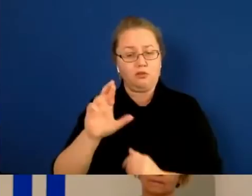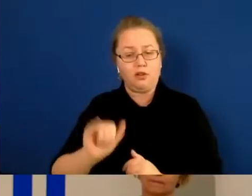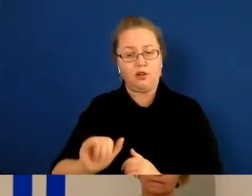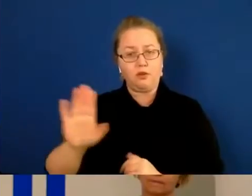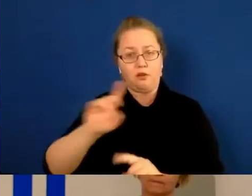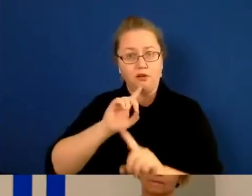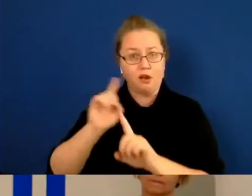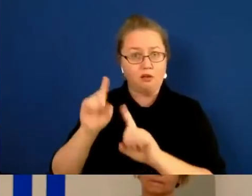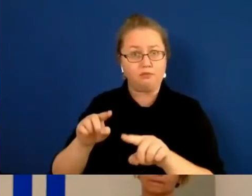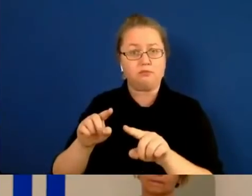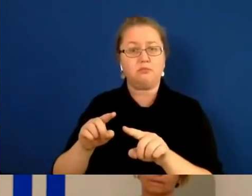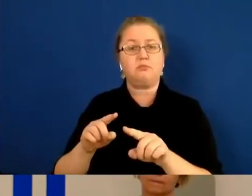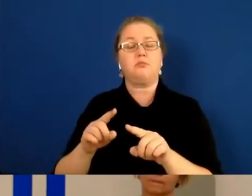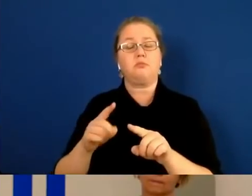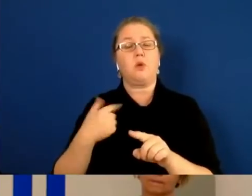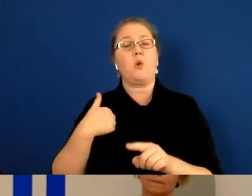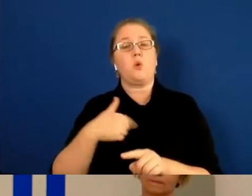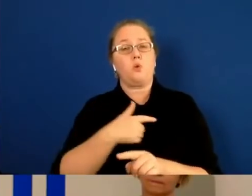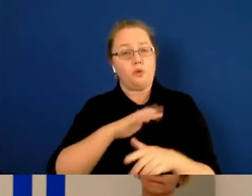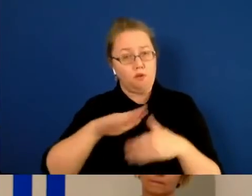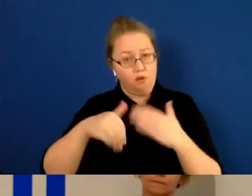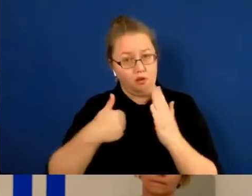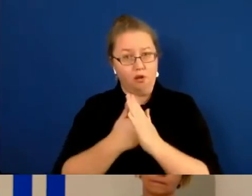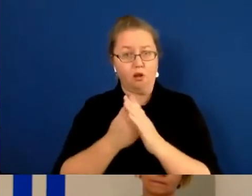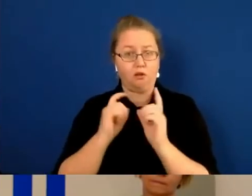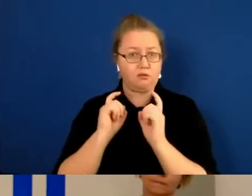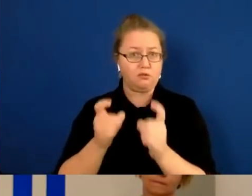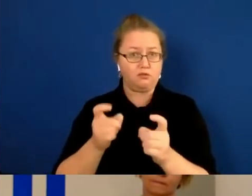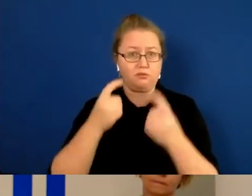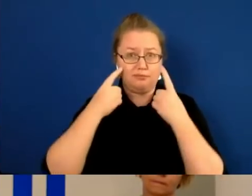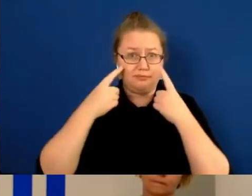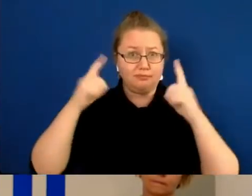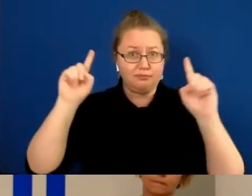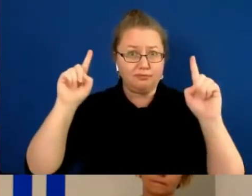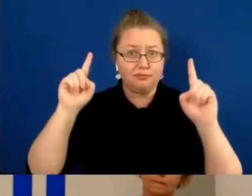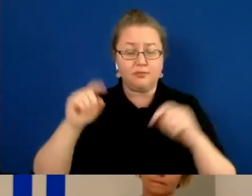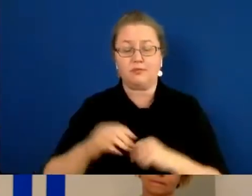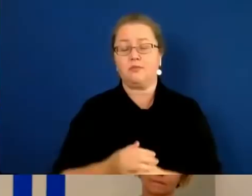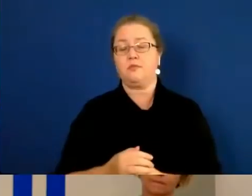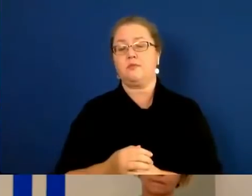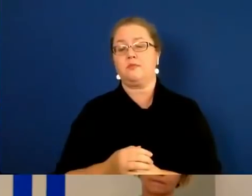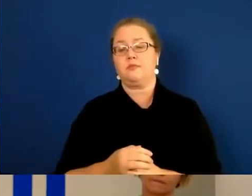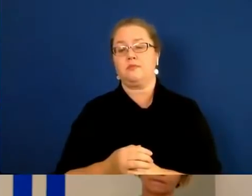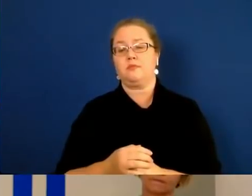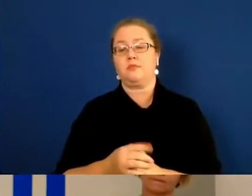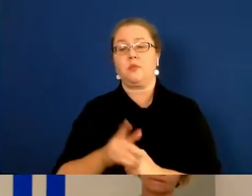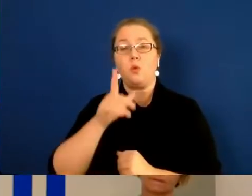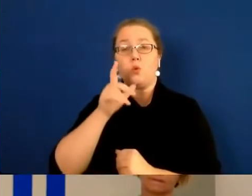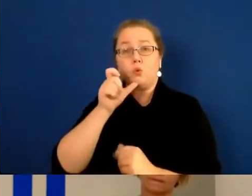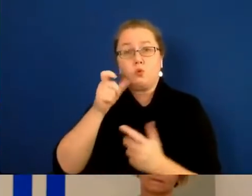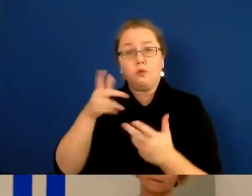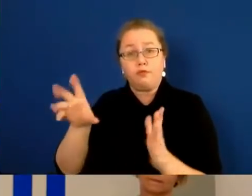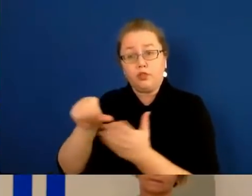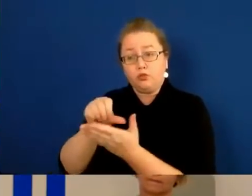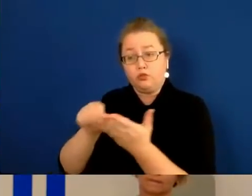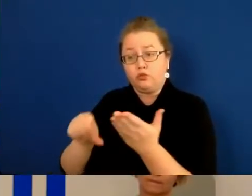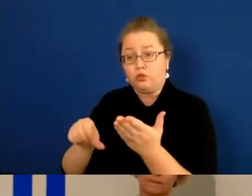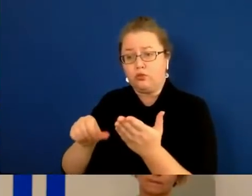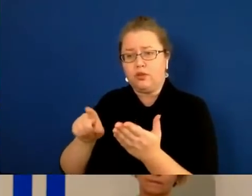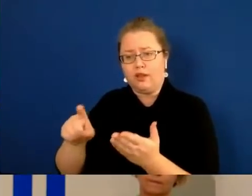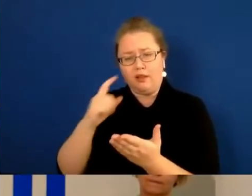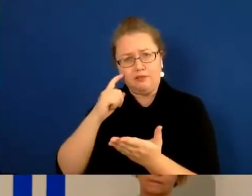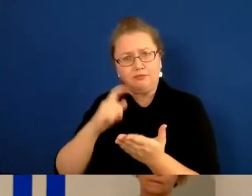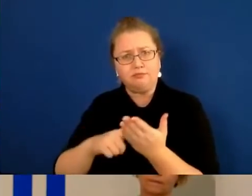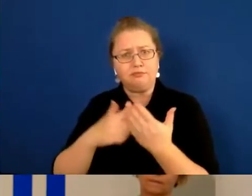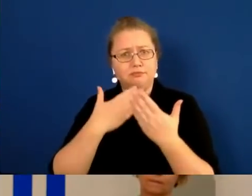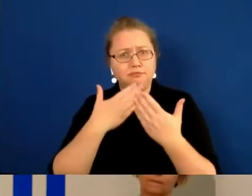surgeries in the middle of March through to the middle of May. And again, that success, those actions,